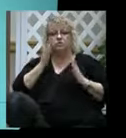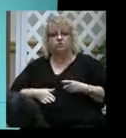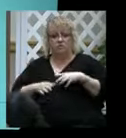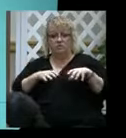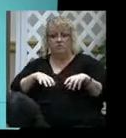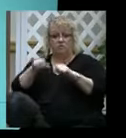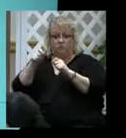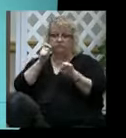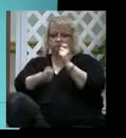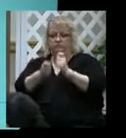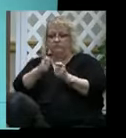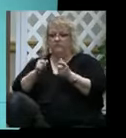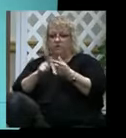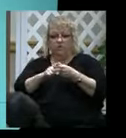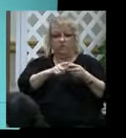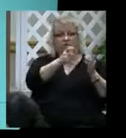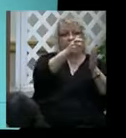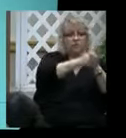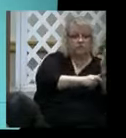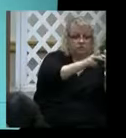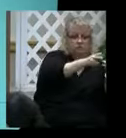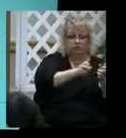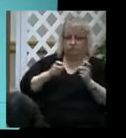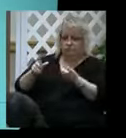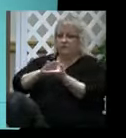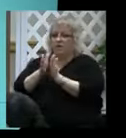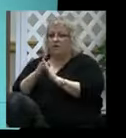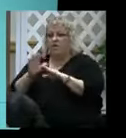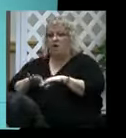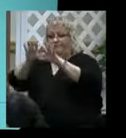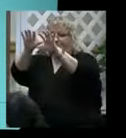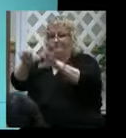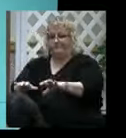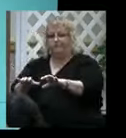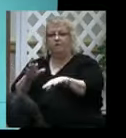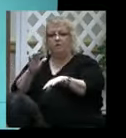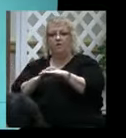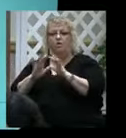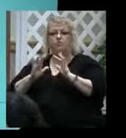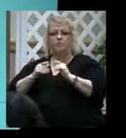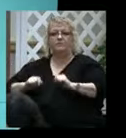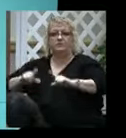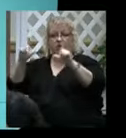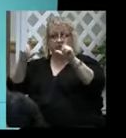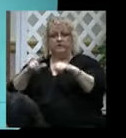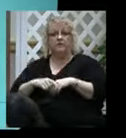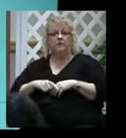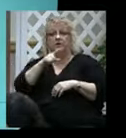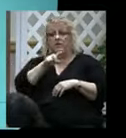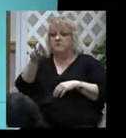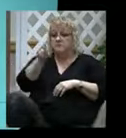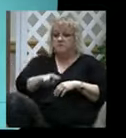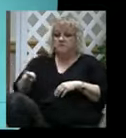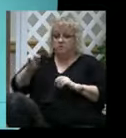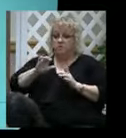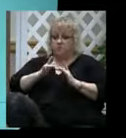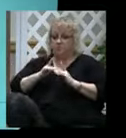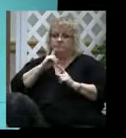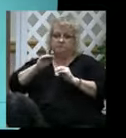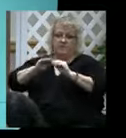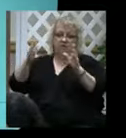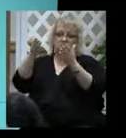us to conceptualize how the website would be organized so that when you go through your website, it's very